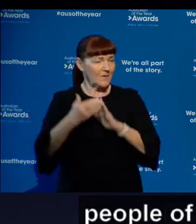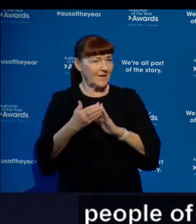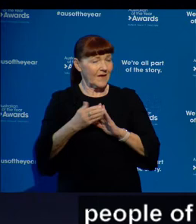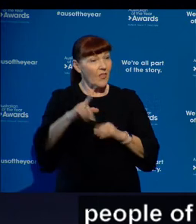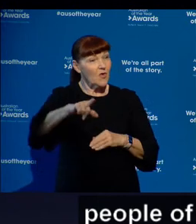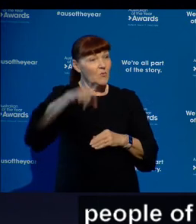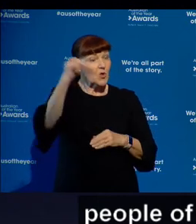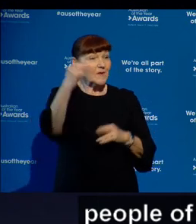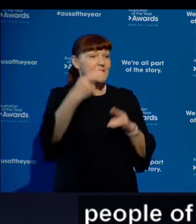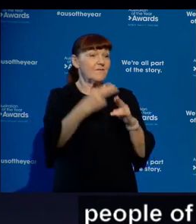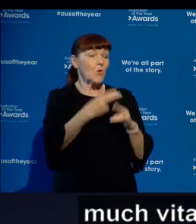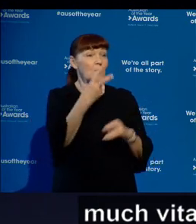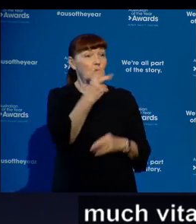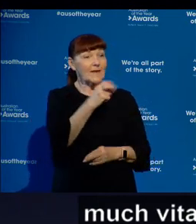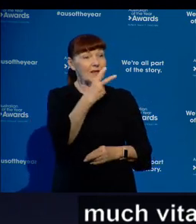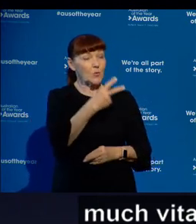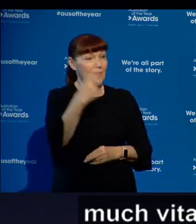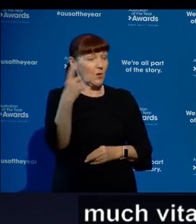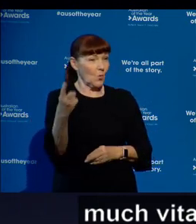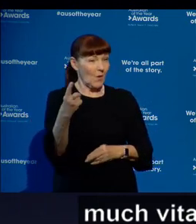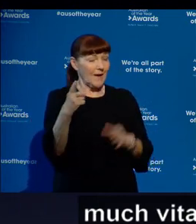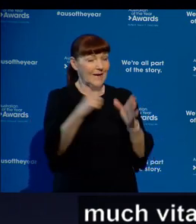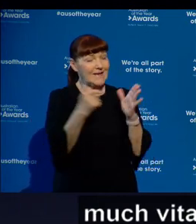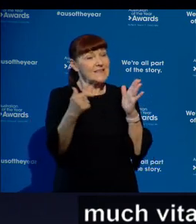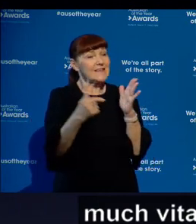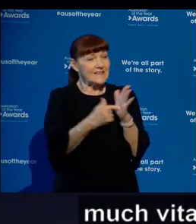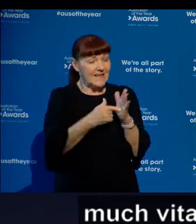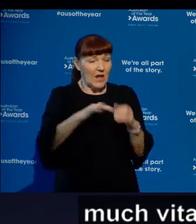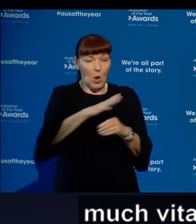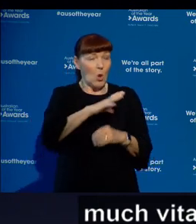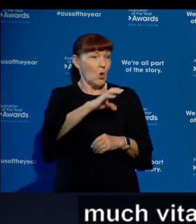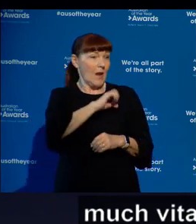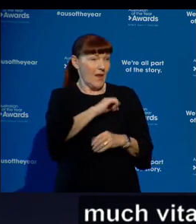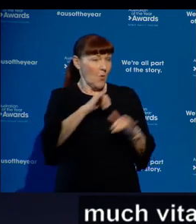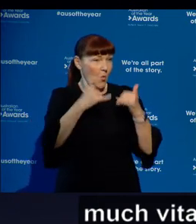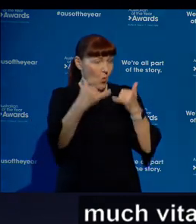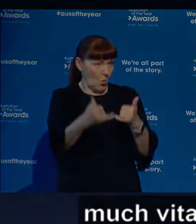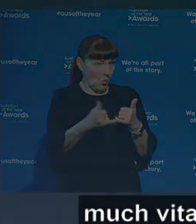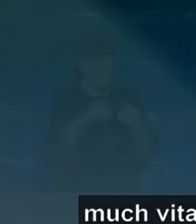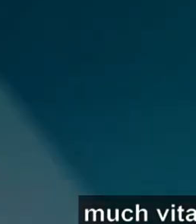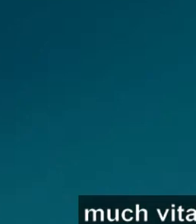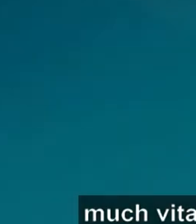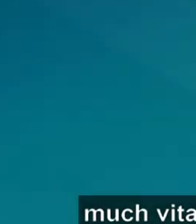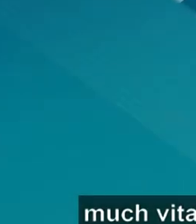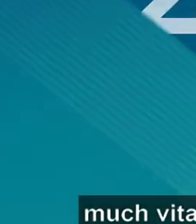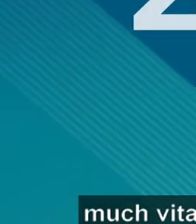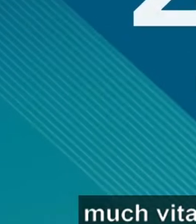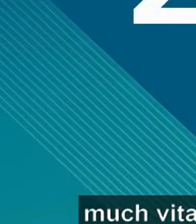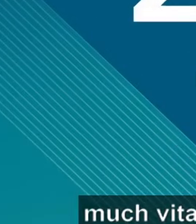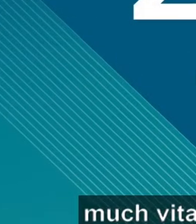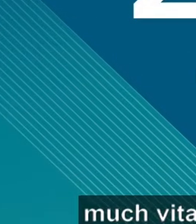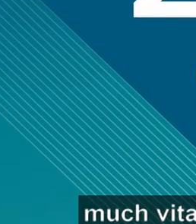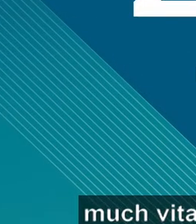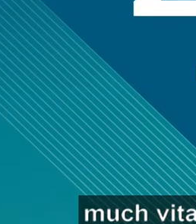the nominees for the 2021 ACT Local Hero are